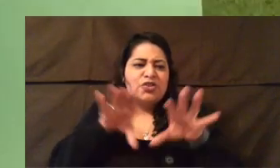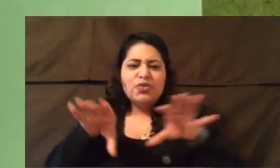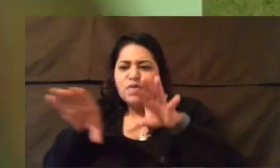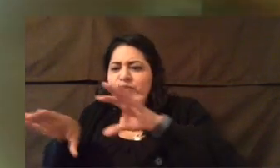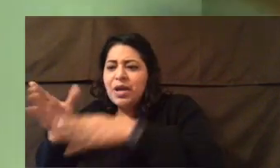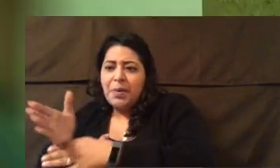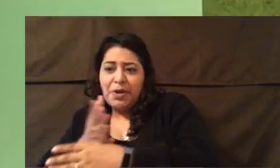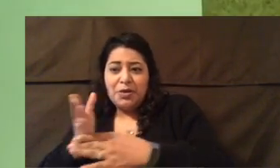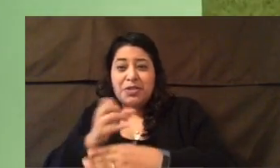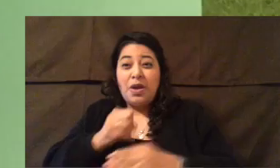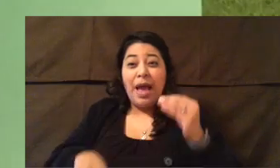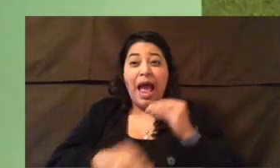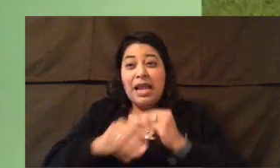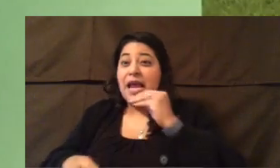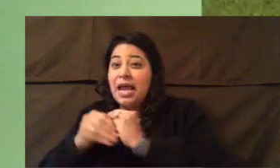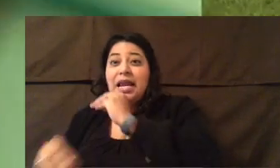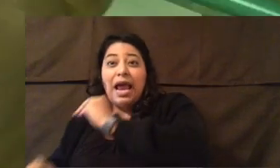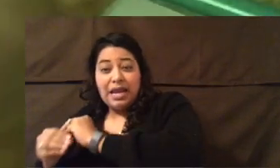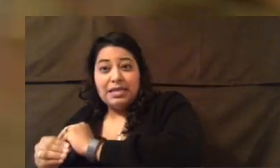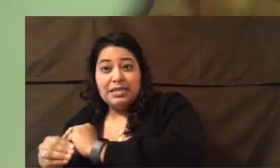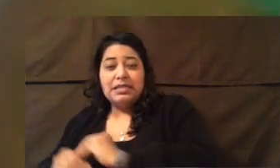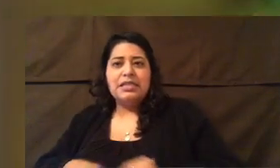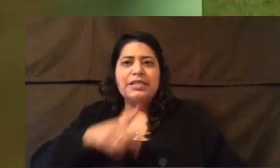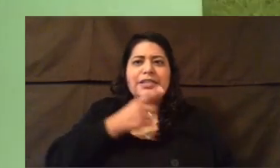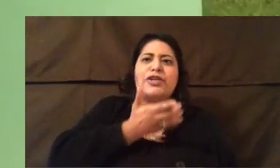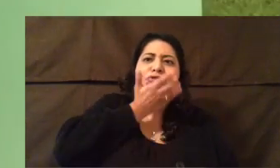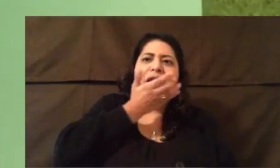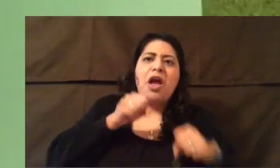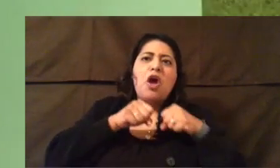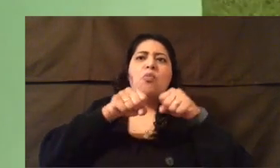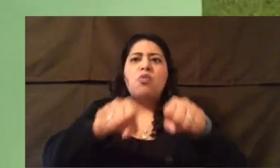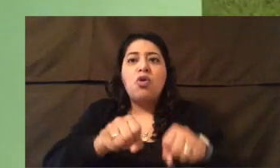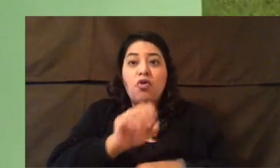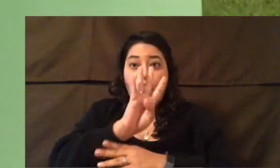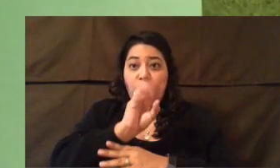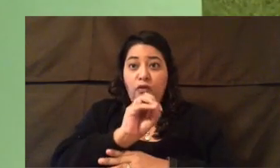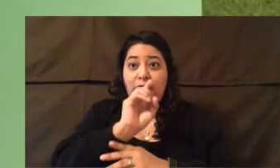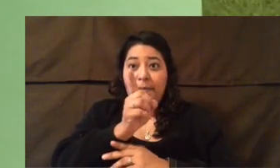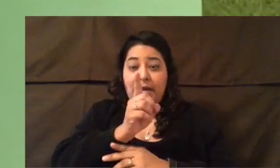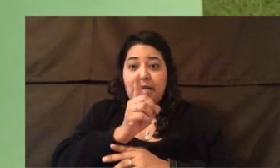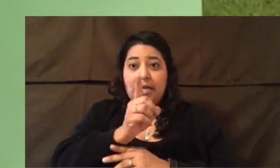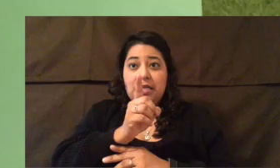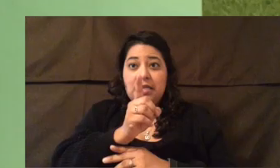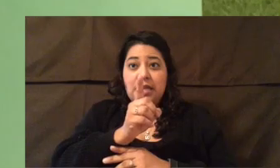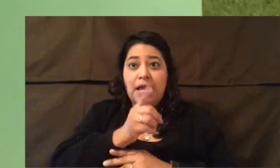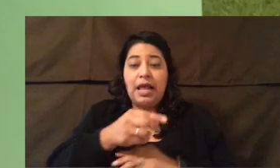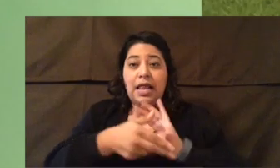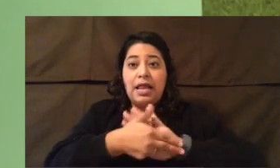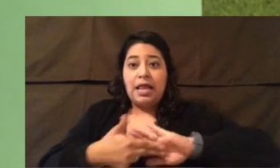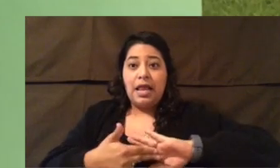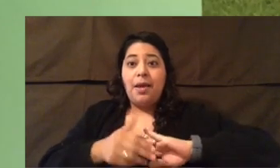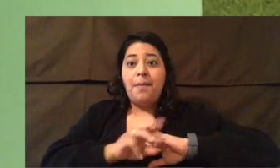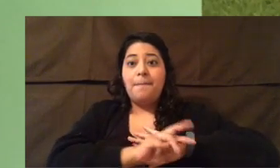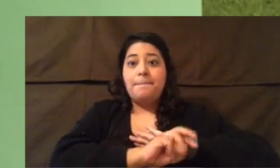And she's doing all these things, so that means I'm adding. So she mows for 40 minutes, and